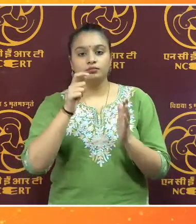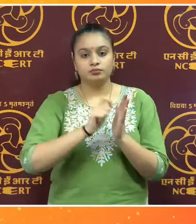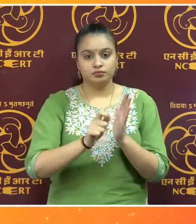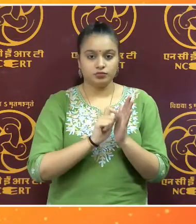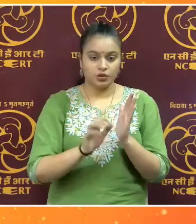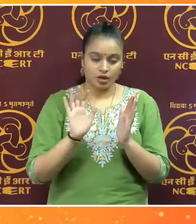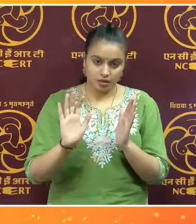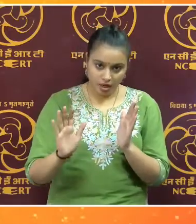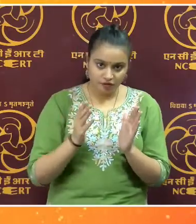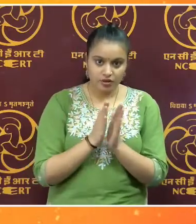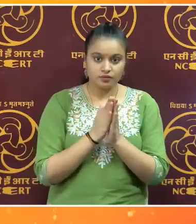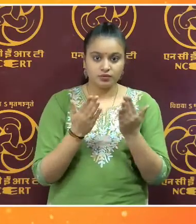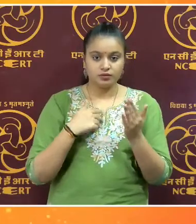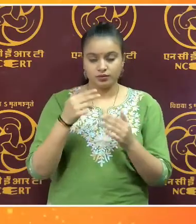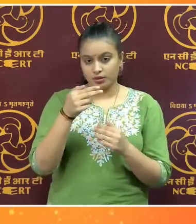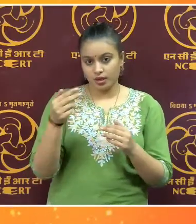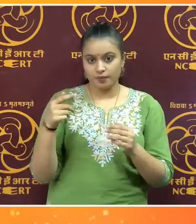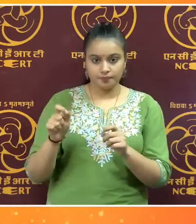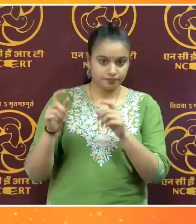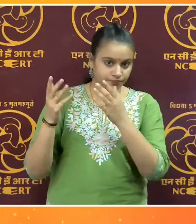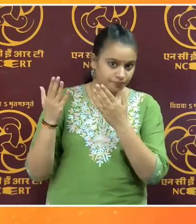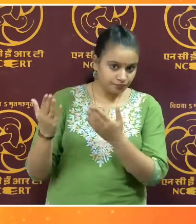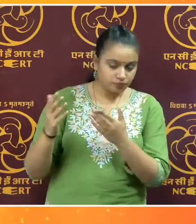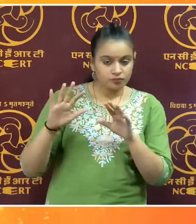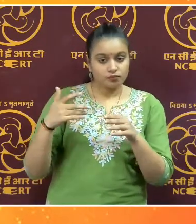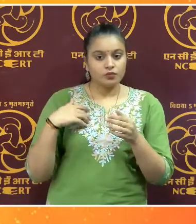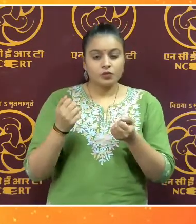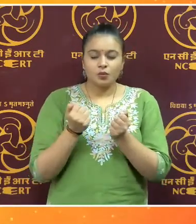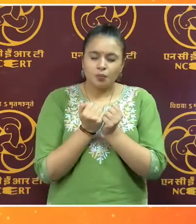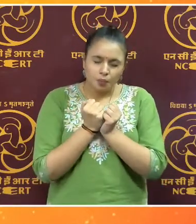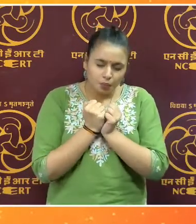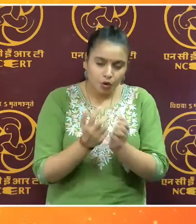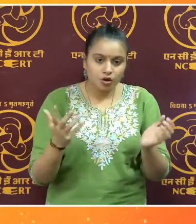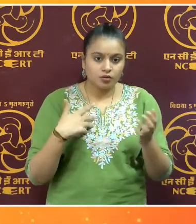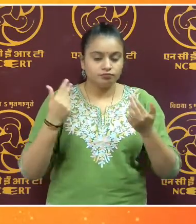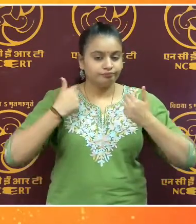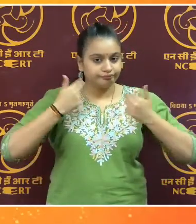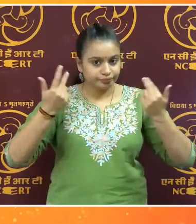Roof. And because of that he has got a lot of appreciation, and in